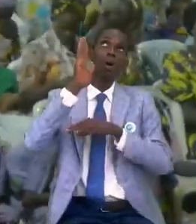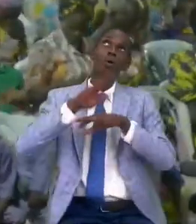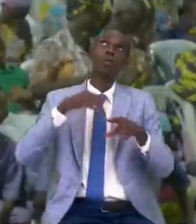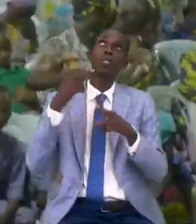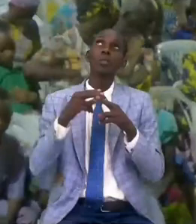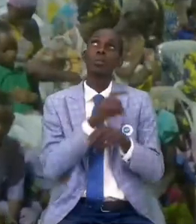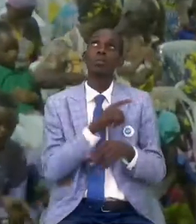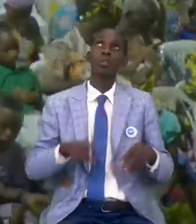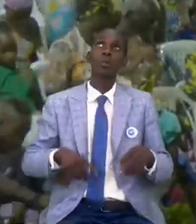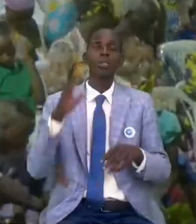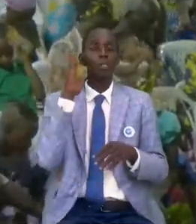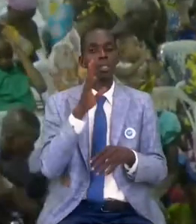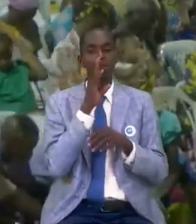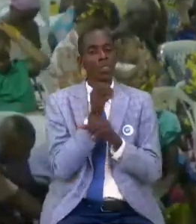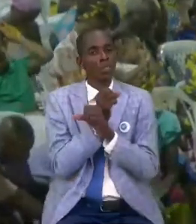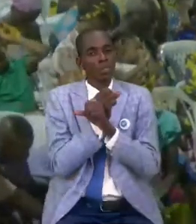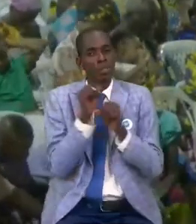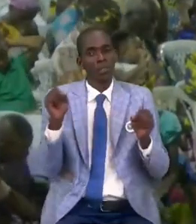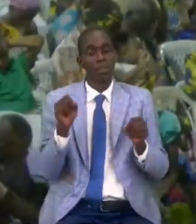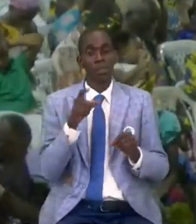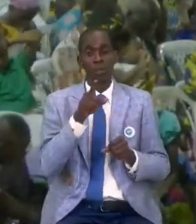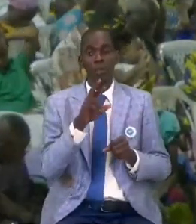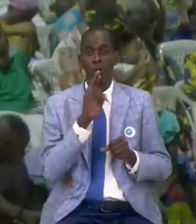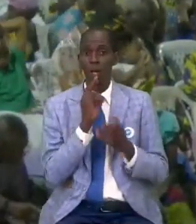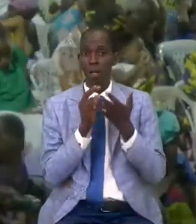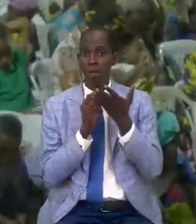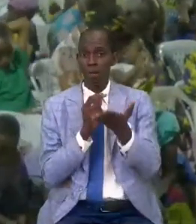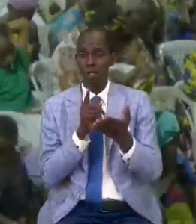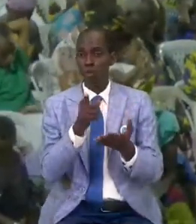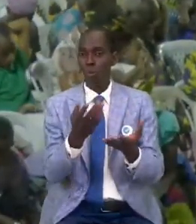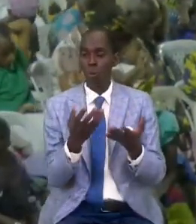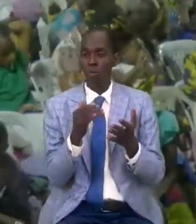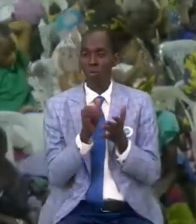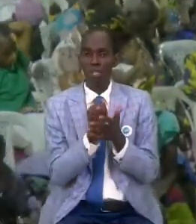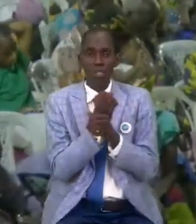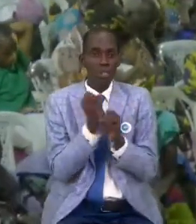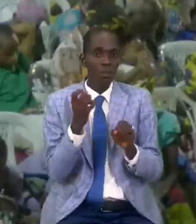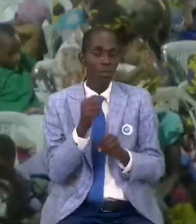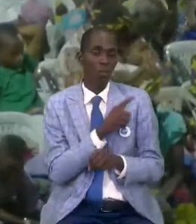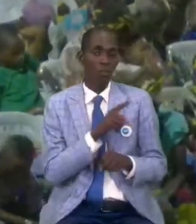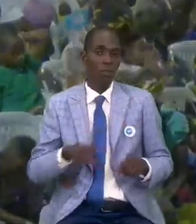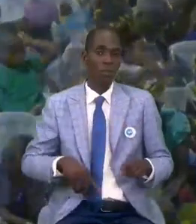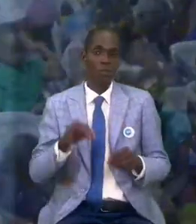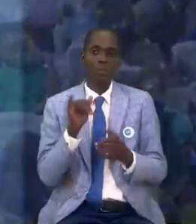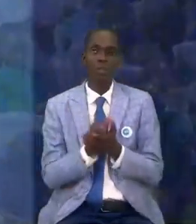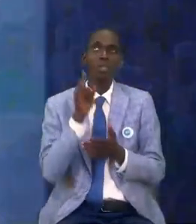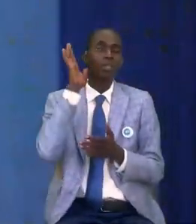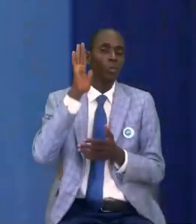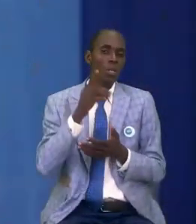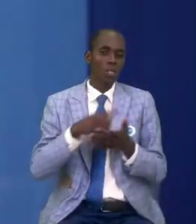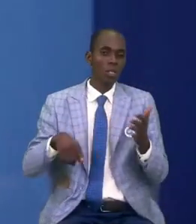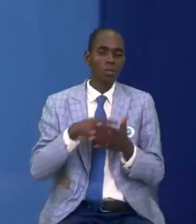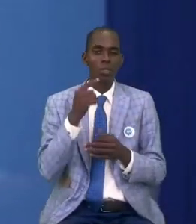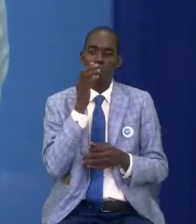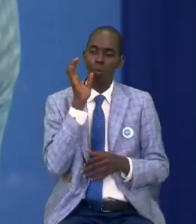that salvation of the Lord so that it will cancel the woe out of your life, the suffering out of your life, the transgression out of